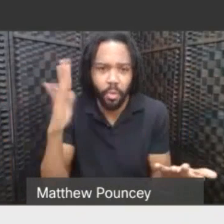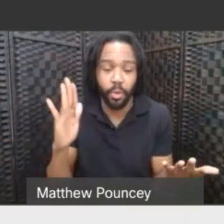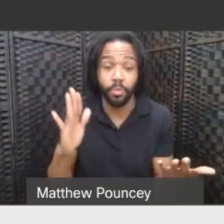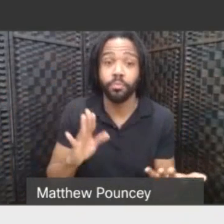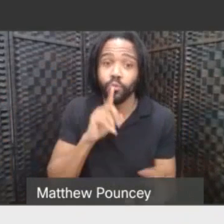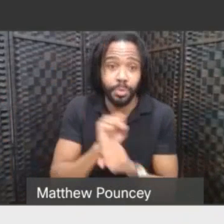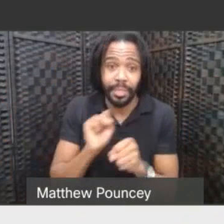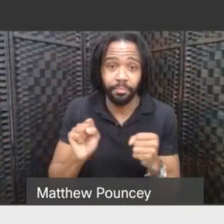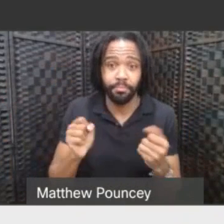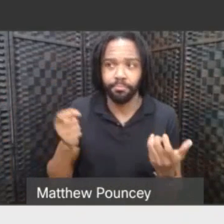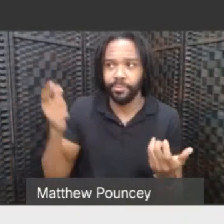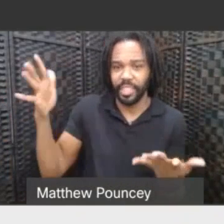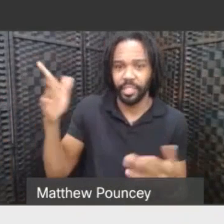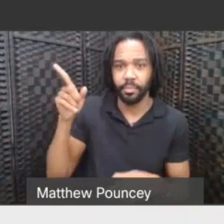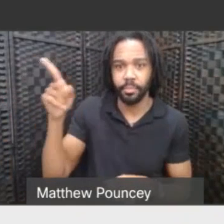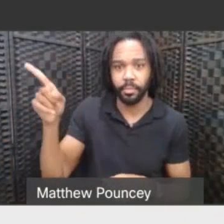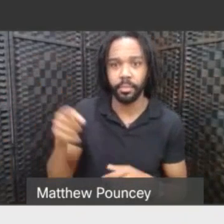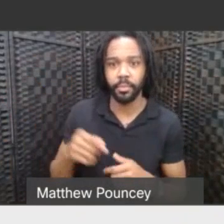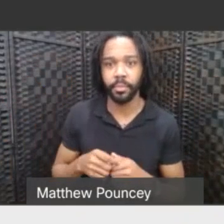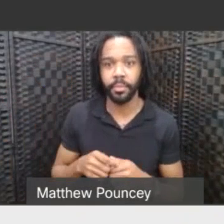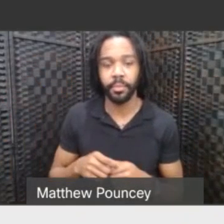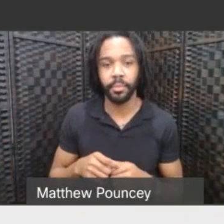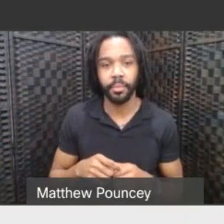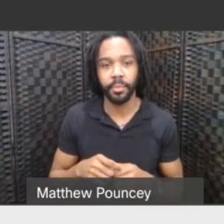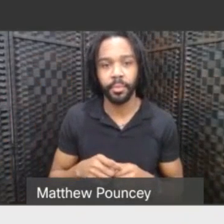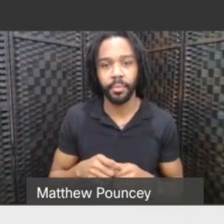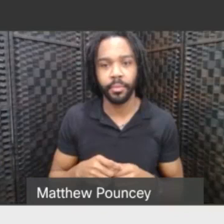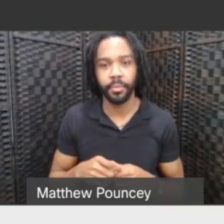it. Um,